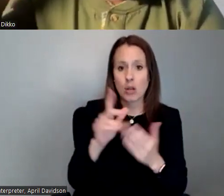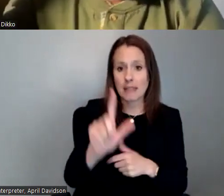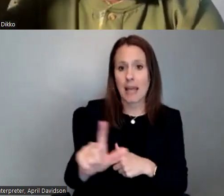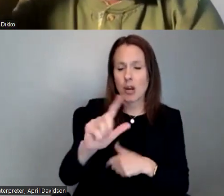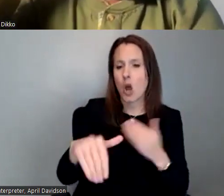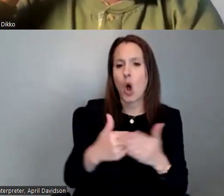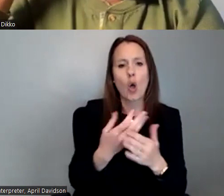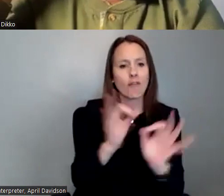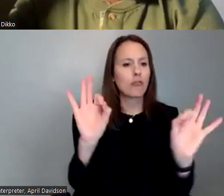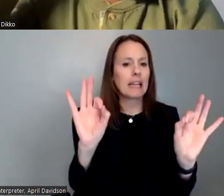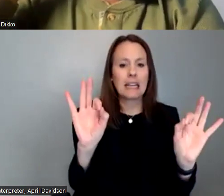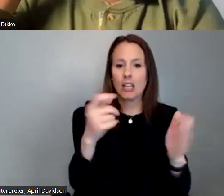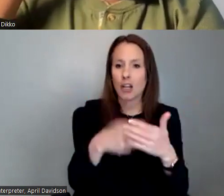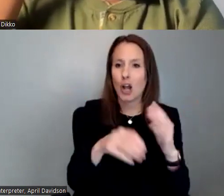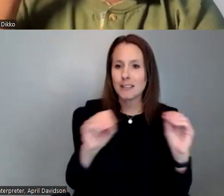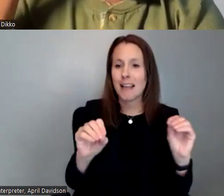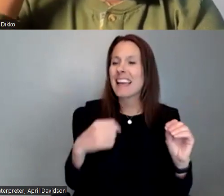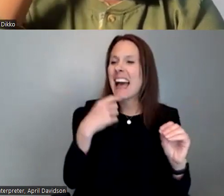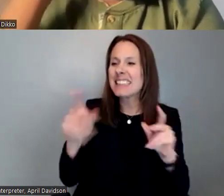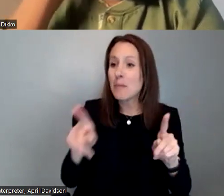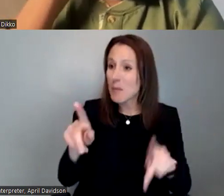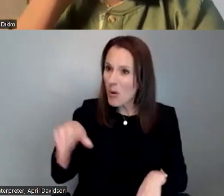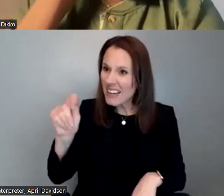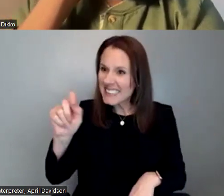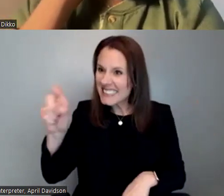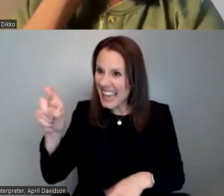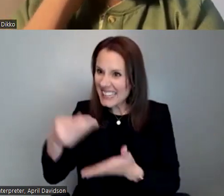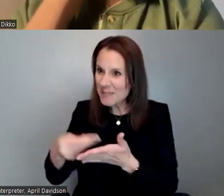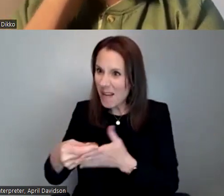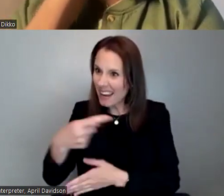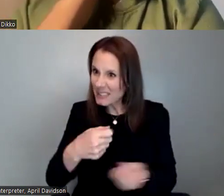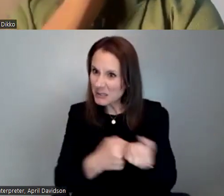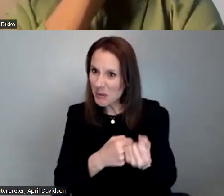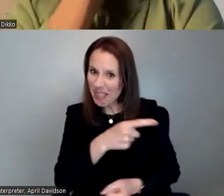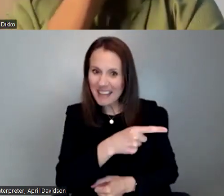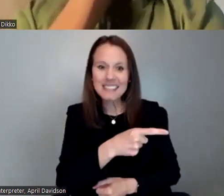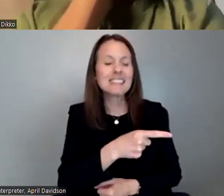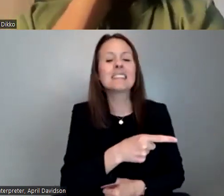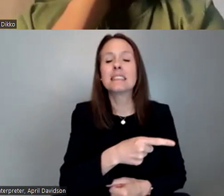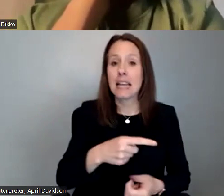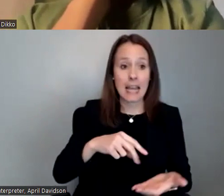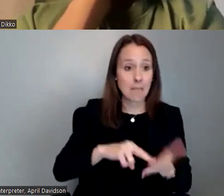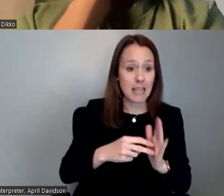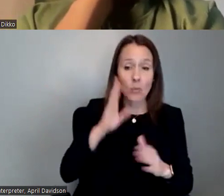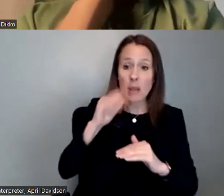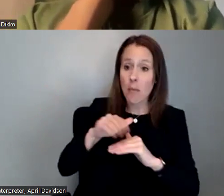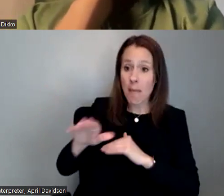free. I tell people this is your tax dollars at work, and that includes mailing books to